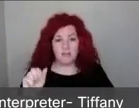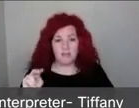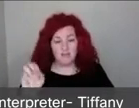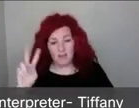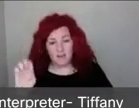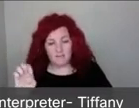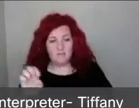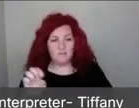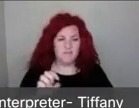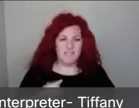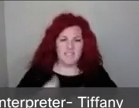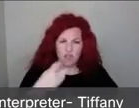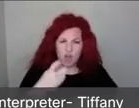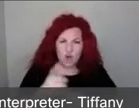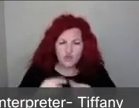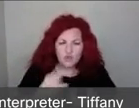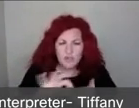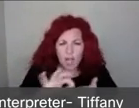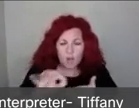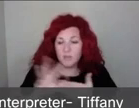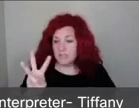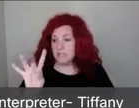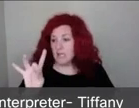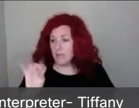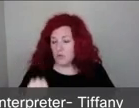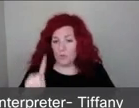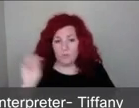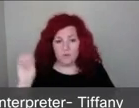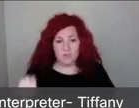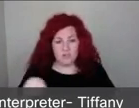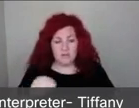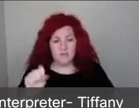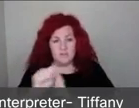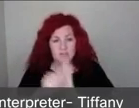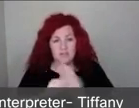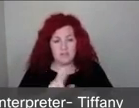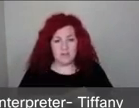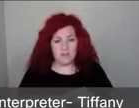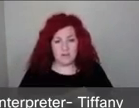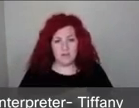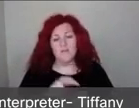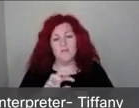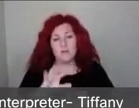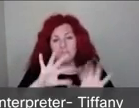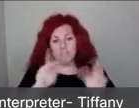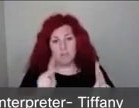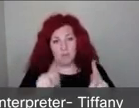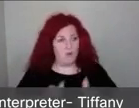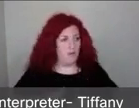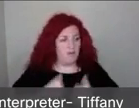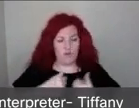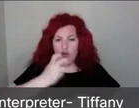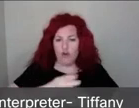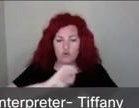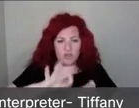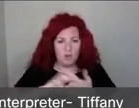hard-to-count census tracts, with 68.1% of the state's Native population living in hard-to-count areas. Poverty, lack